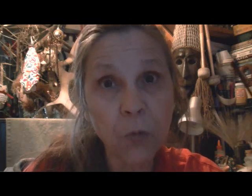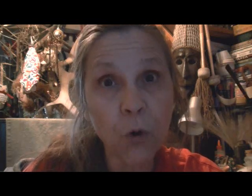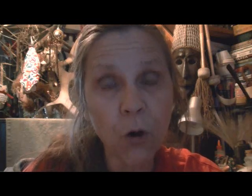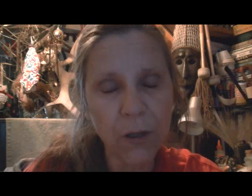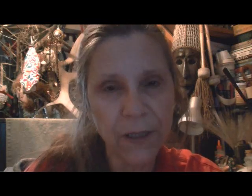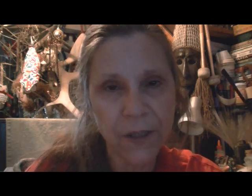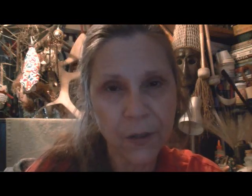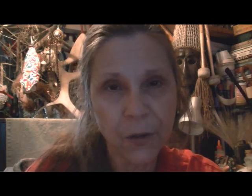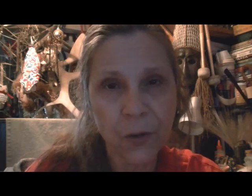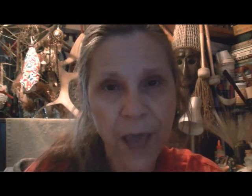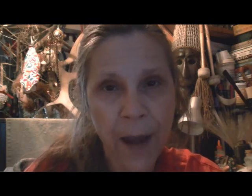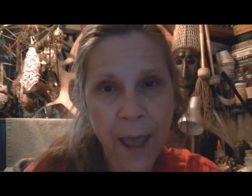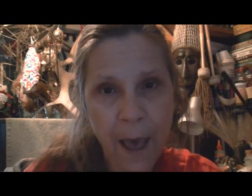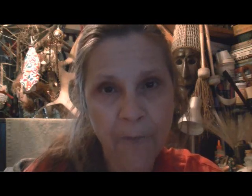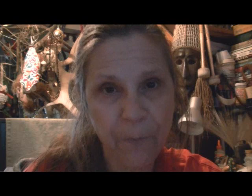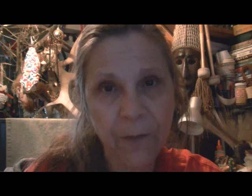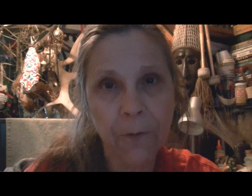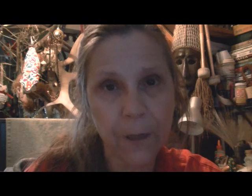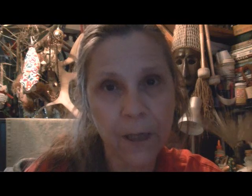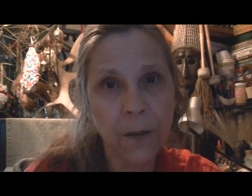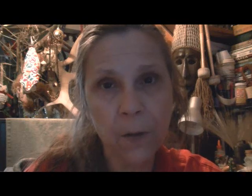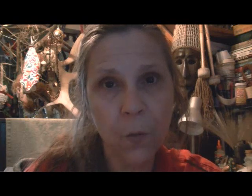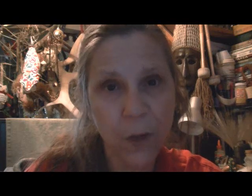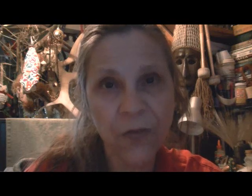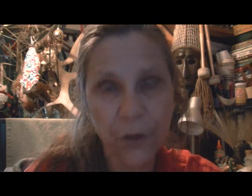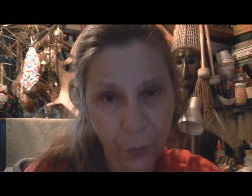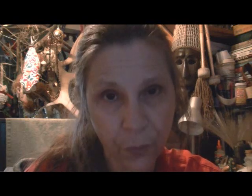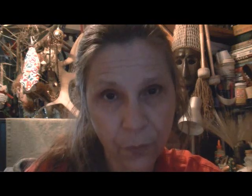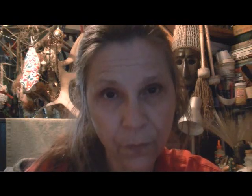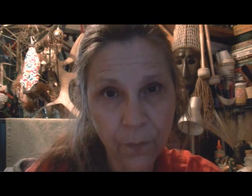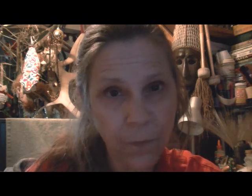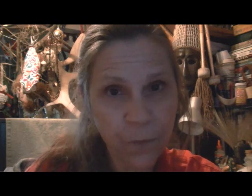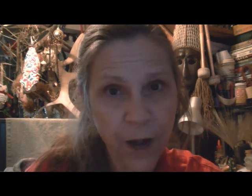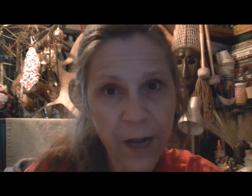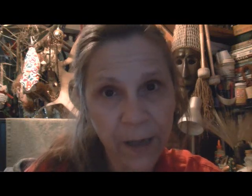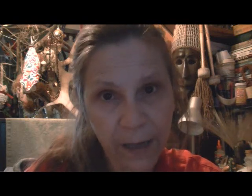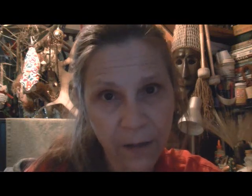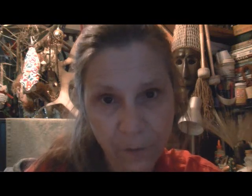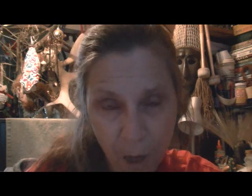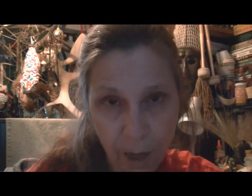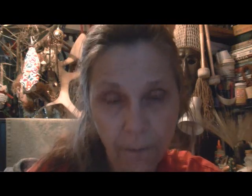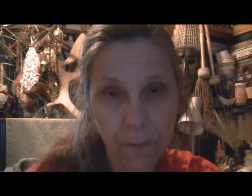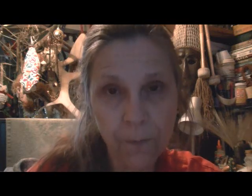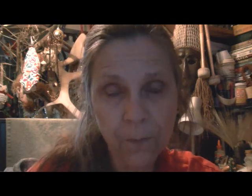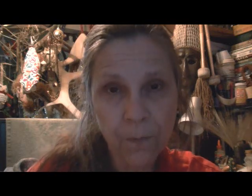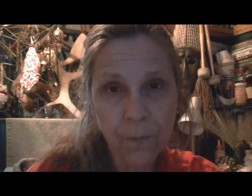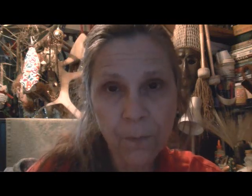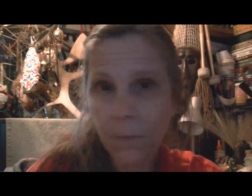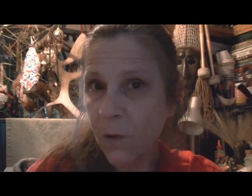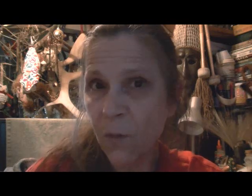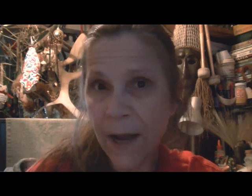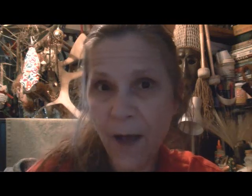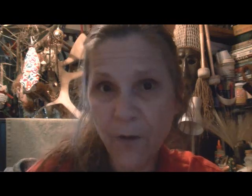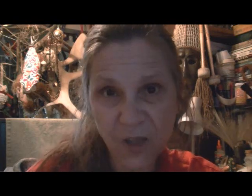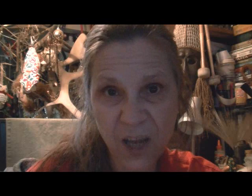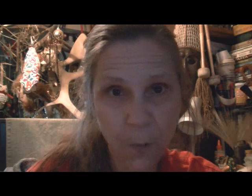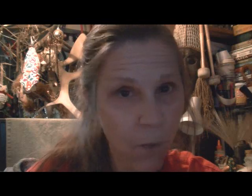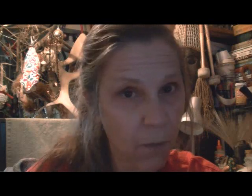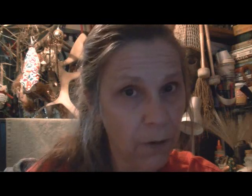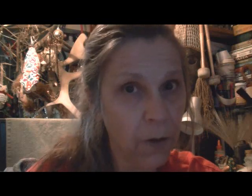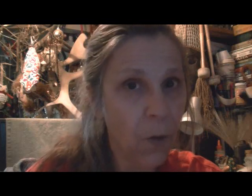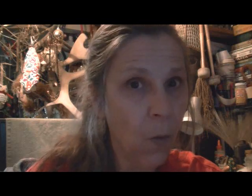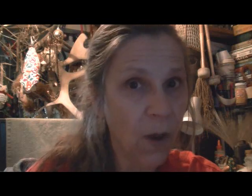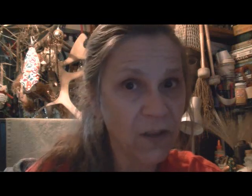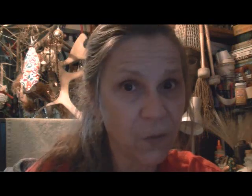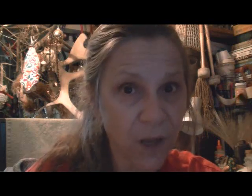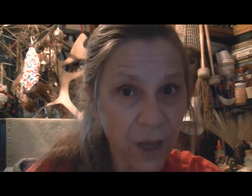the big rule is you can't have people in with you for any length of time. You might have a